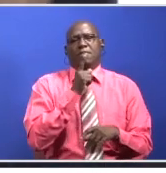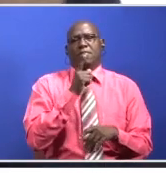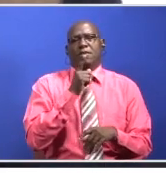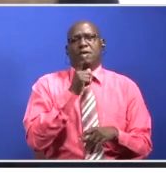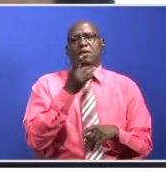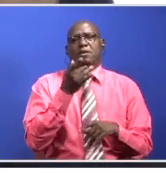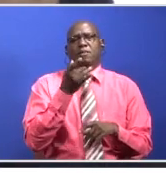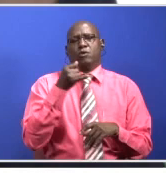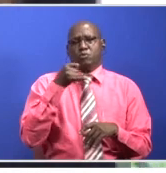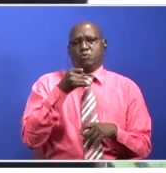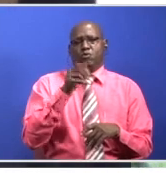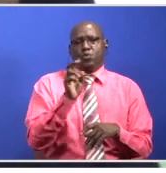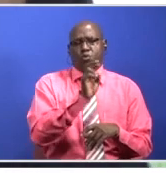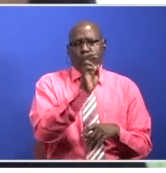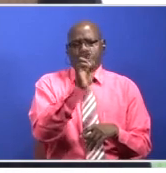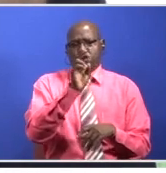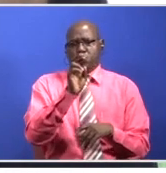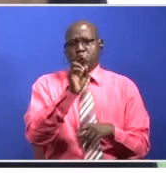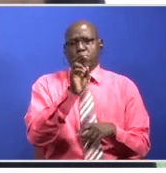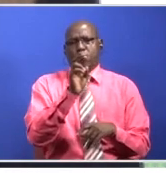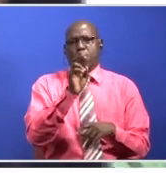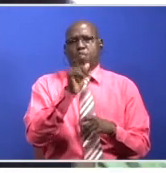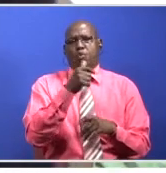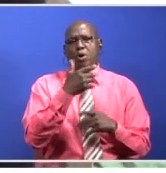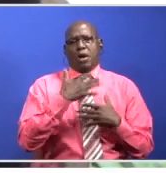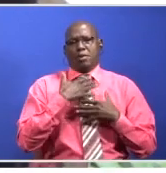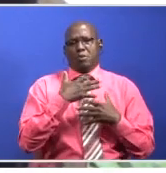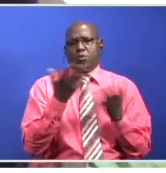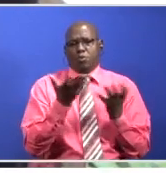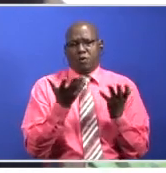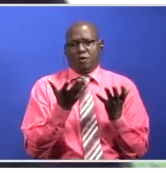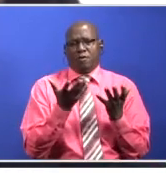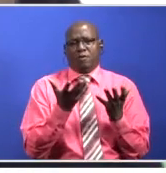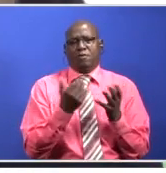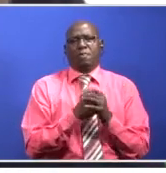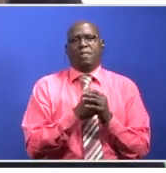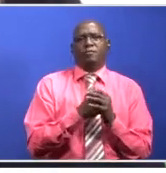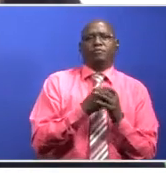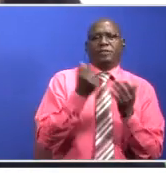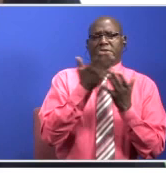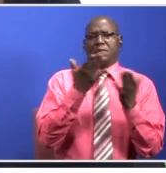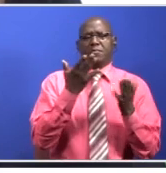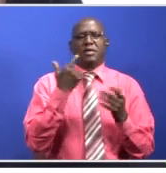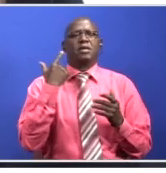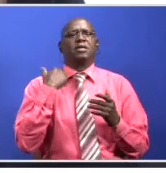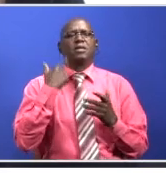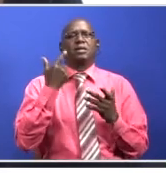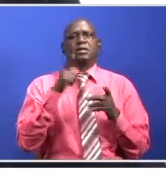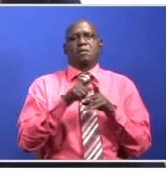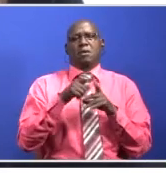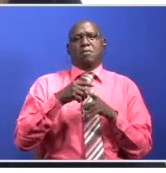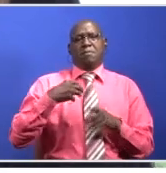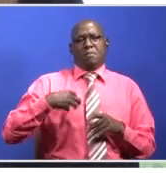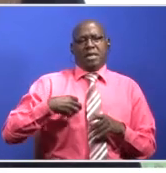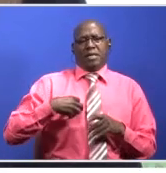pumzi, mahali inaweza tolea pumzi. Nilitolewa hiyo kauvimbe ya shingo, nikatolewa matiti